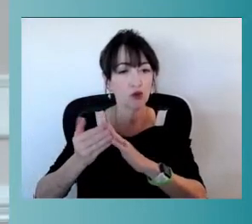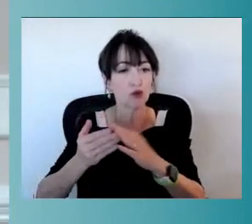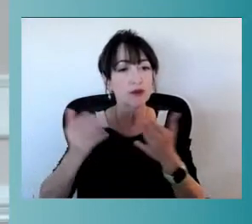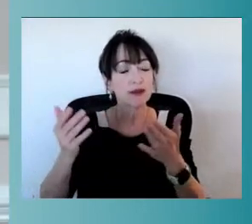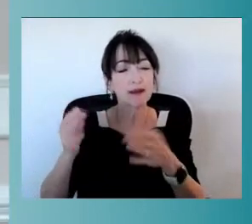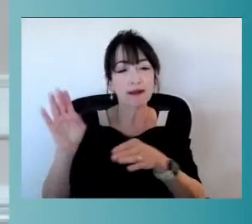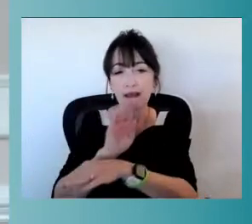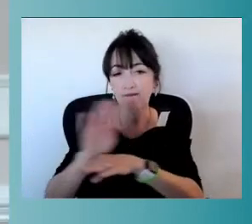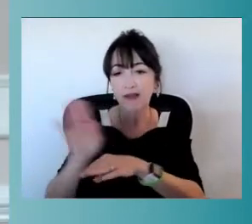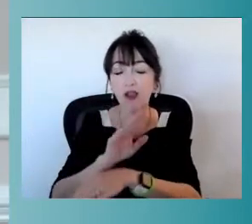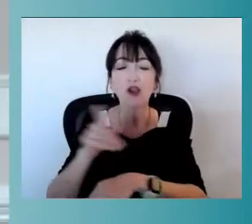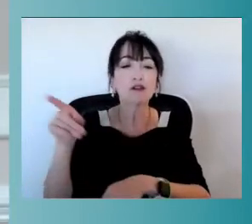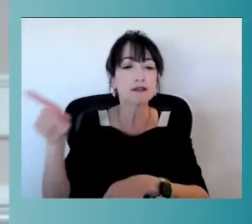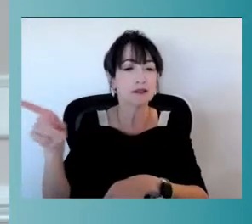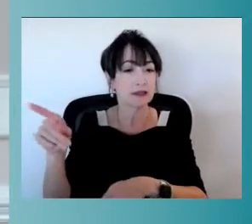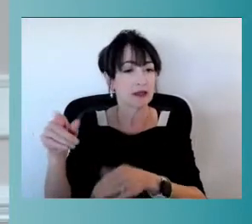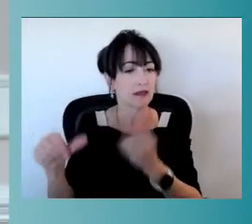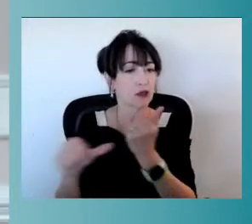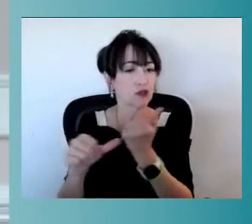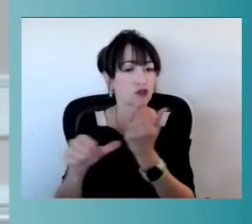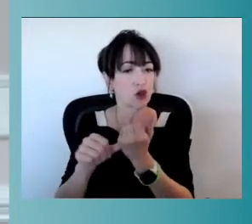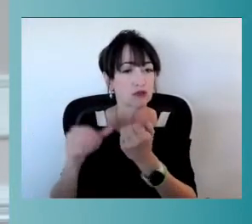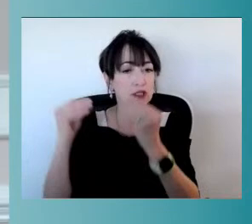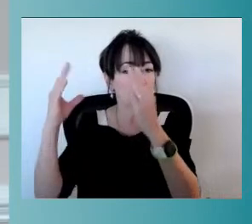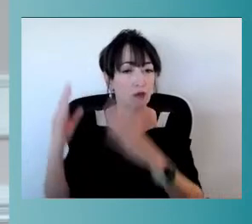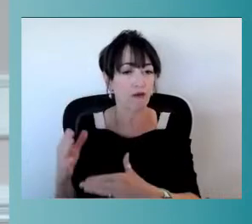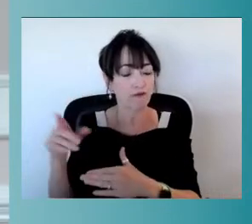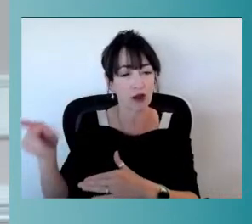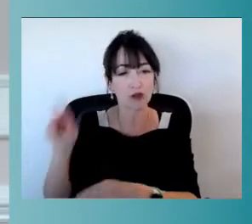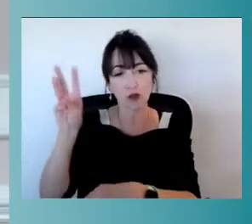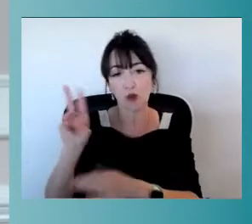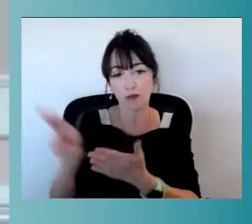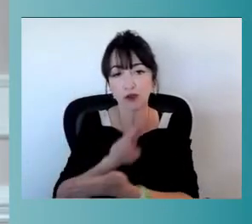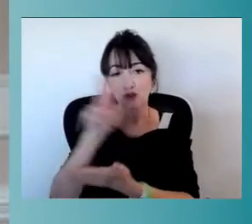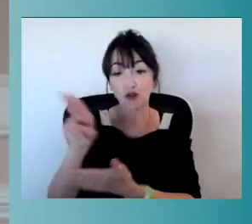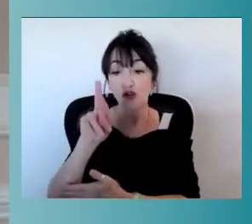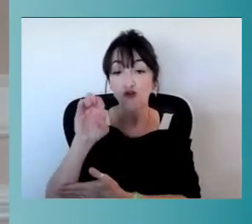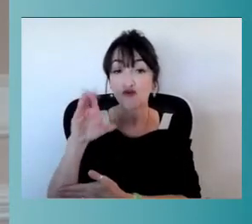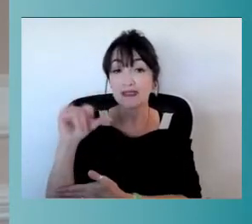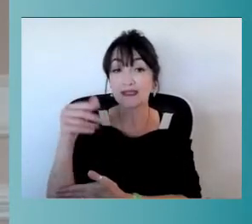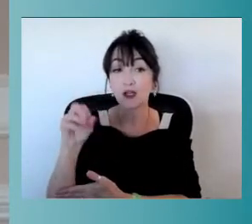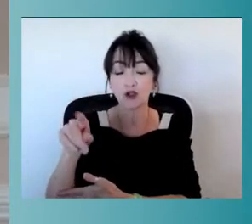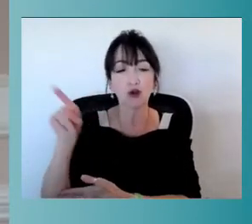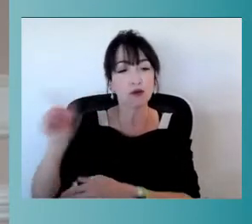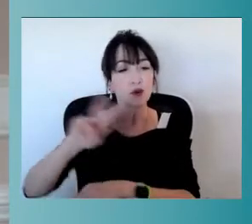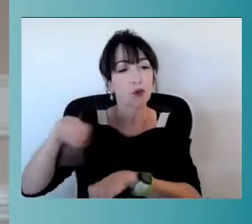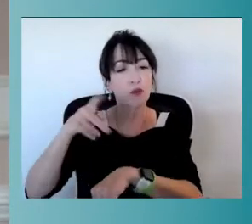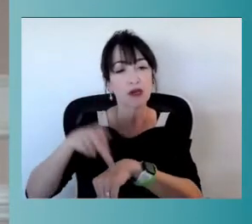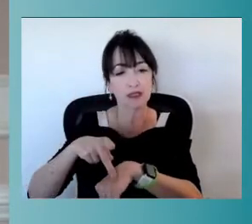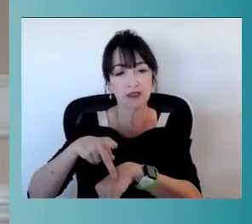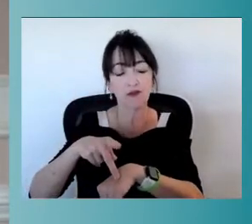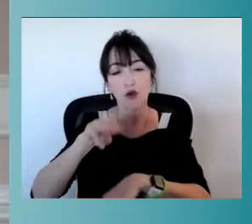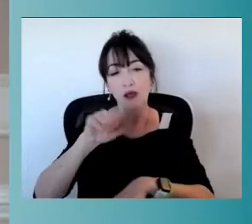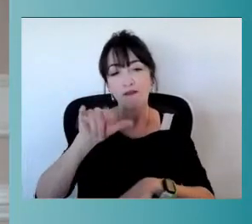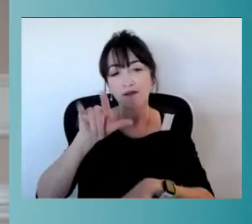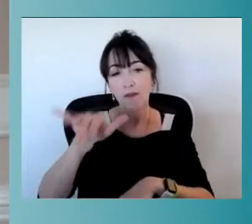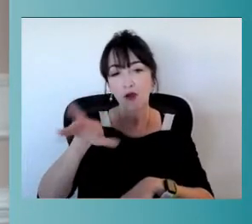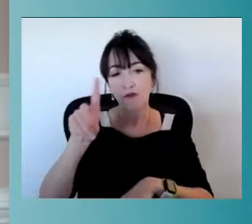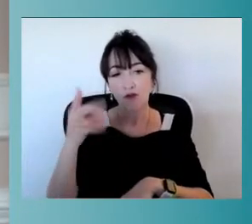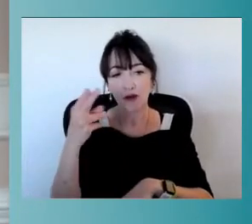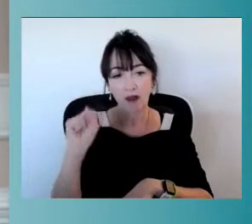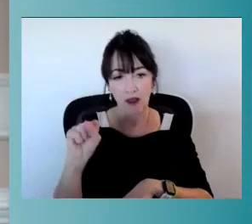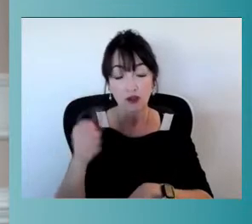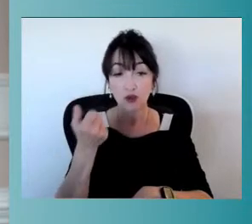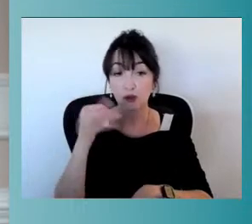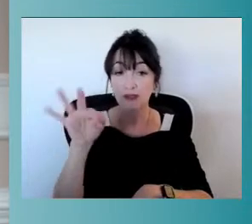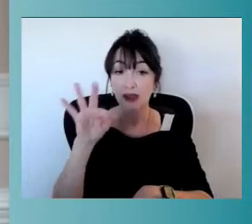at Wilmington University. Resigno has served as principal of Milford High School, in 1990 Delaware